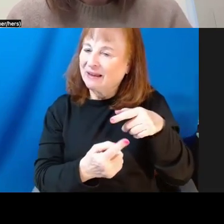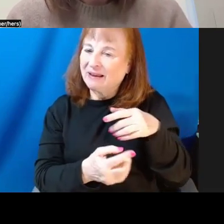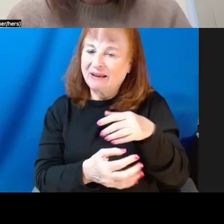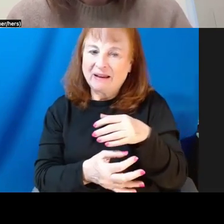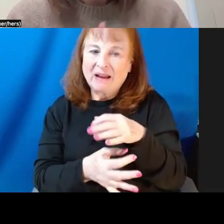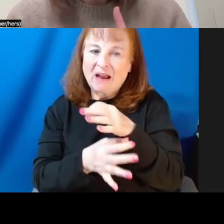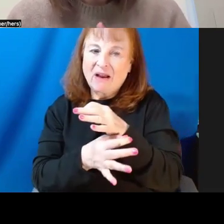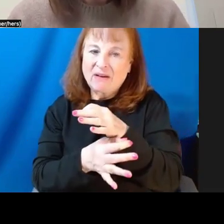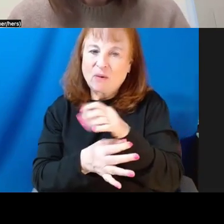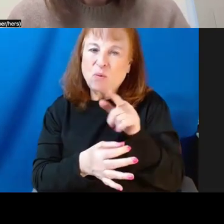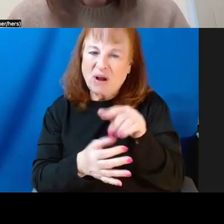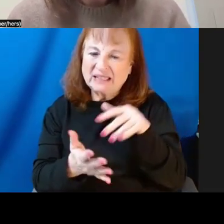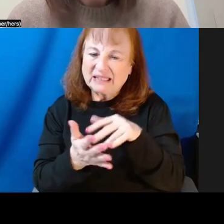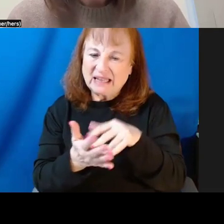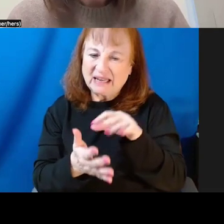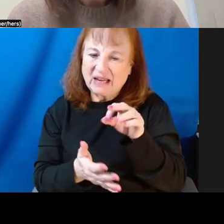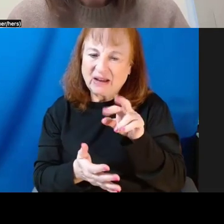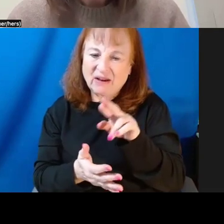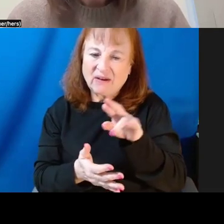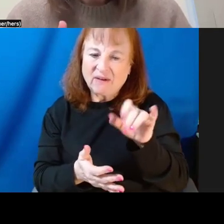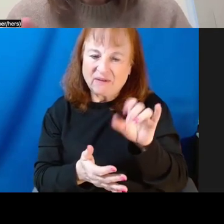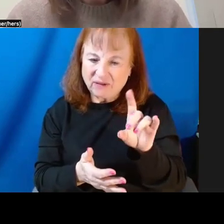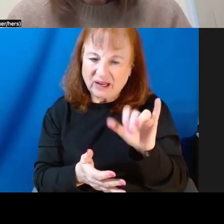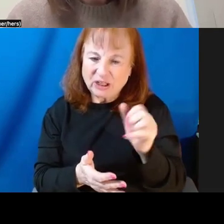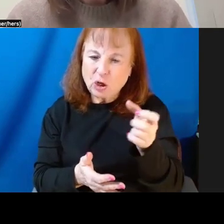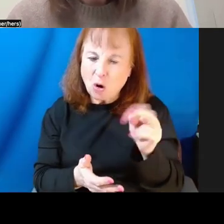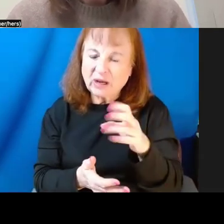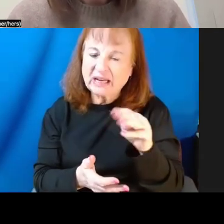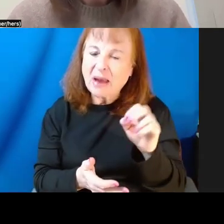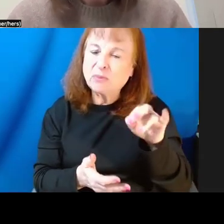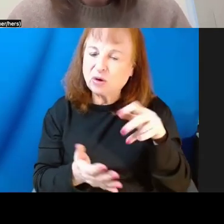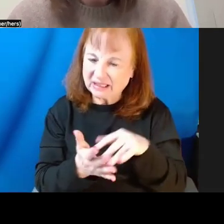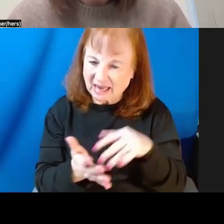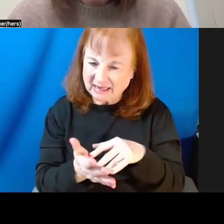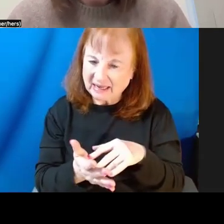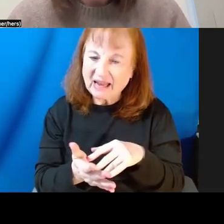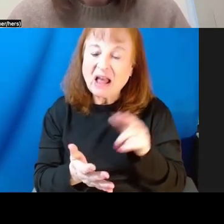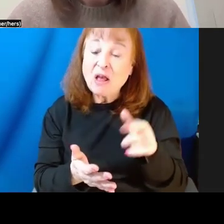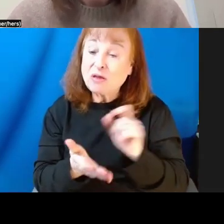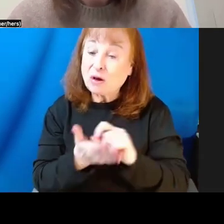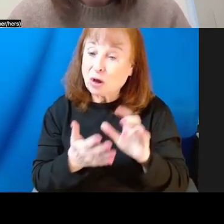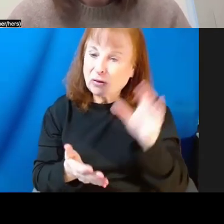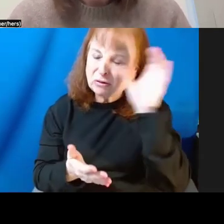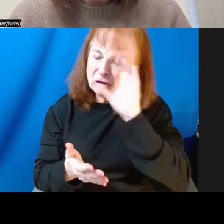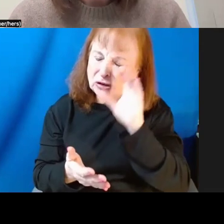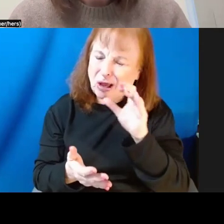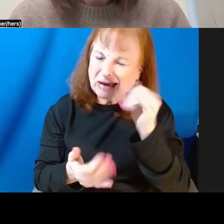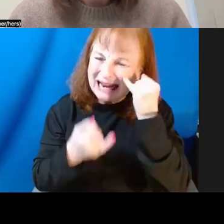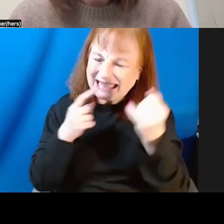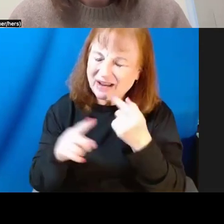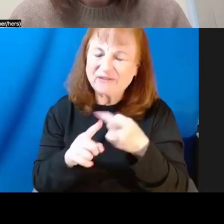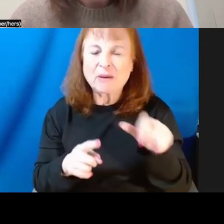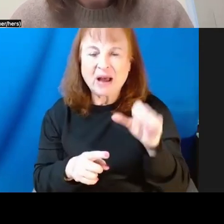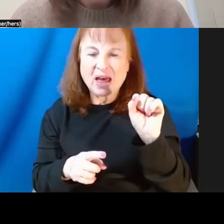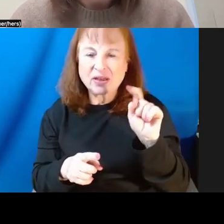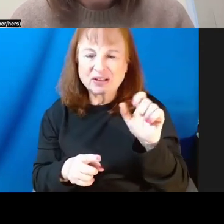Moore study, which did collect language samples, but those authors also sought input from parents and other stakeholders